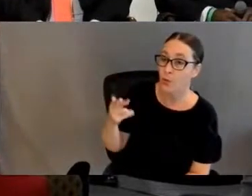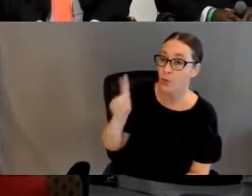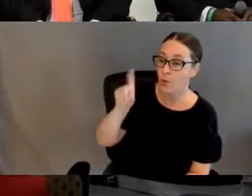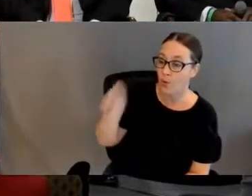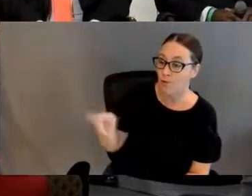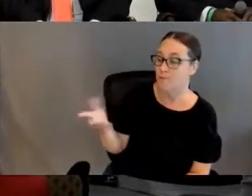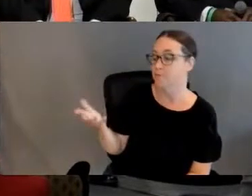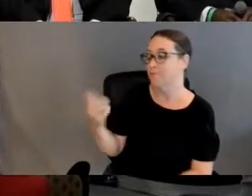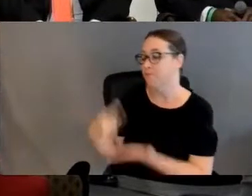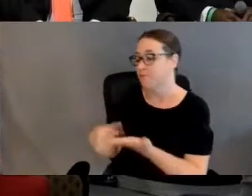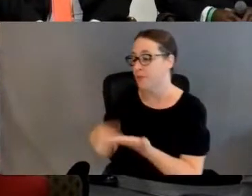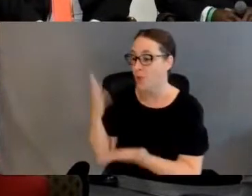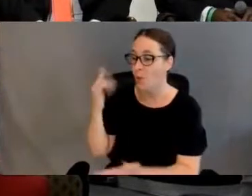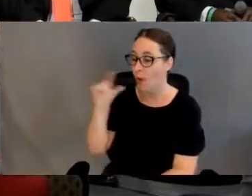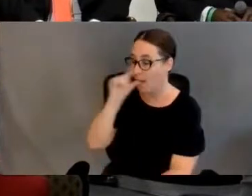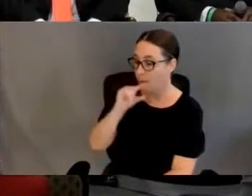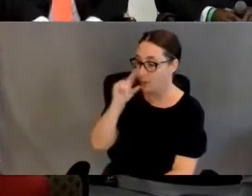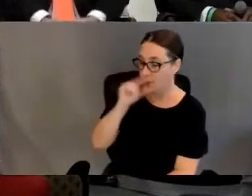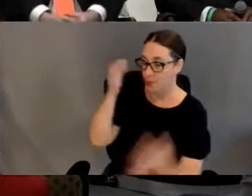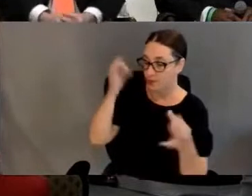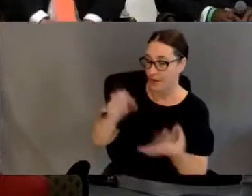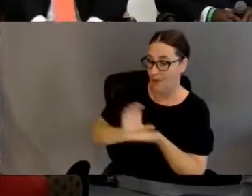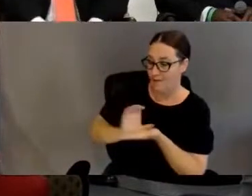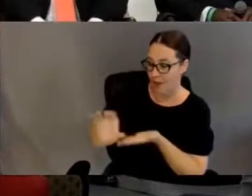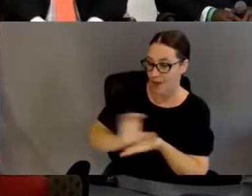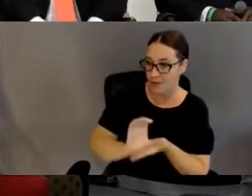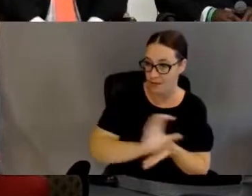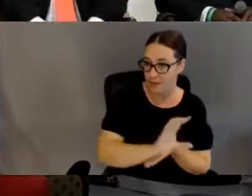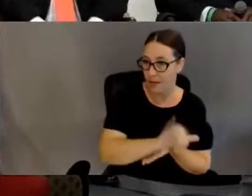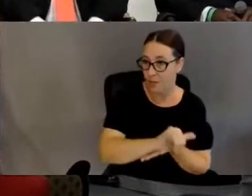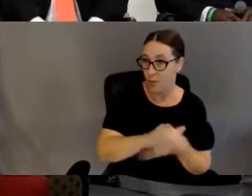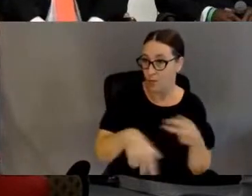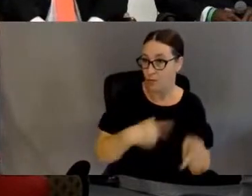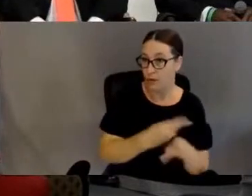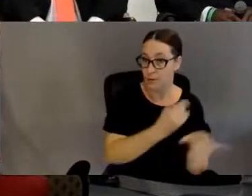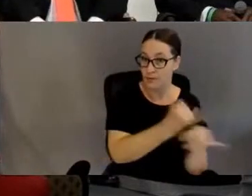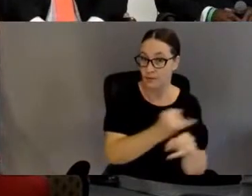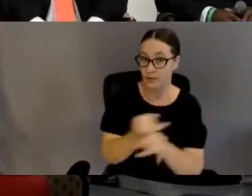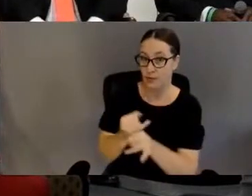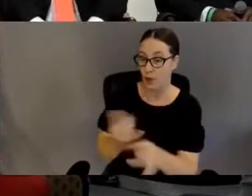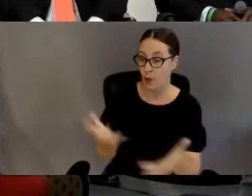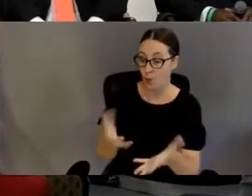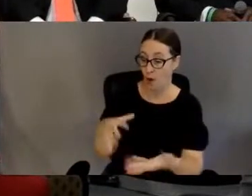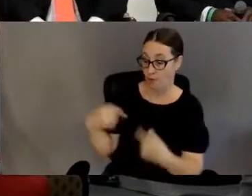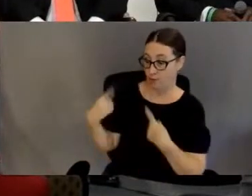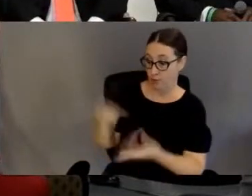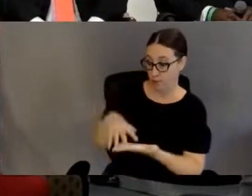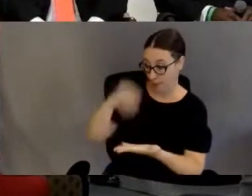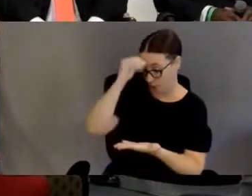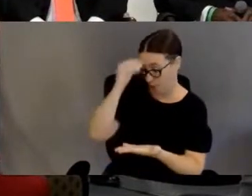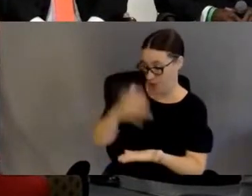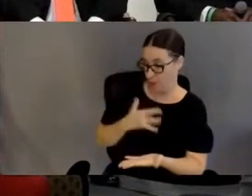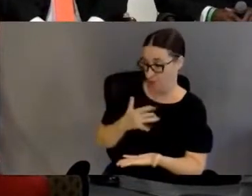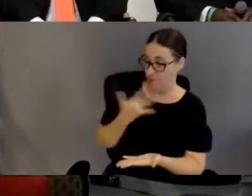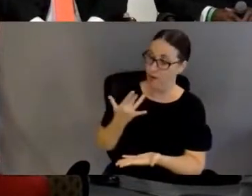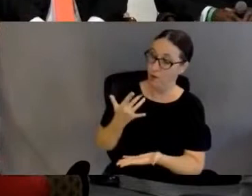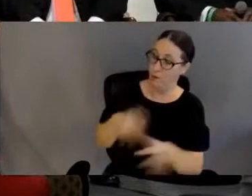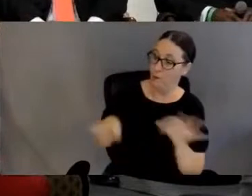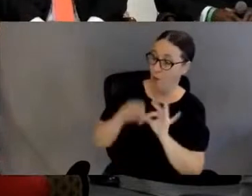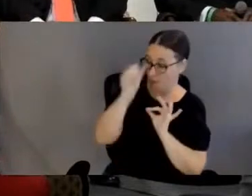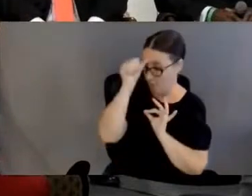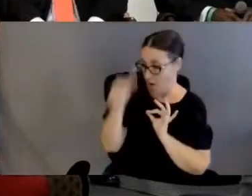decided to invest in these institutions and what you've learned about it that you think could be valuable to other corporations who are thinking about doing the same